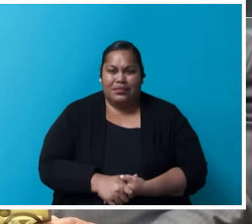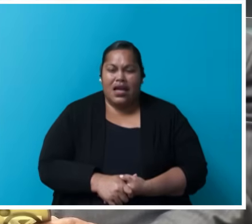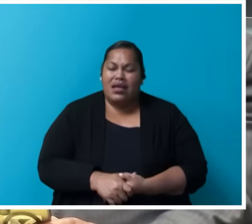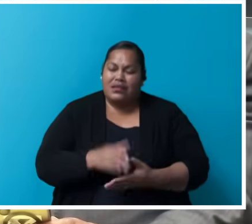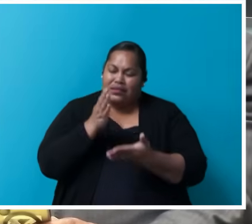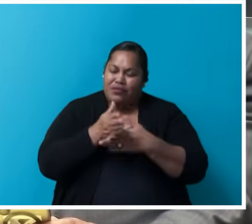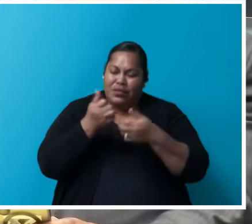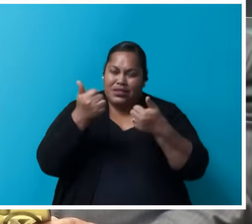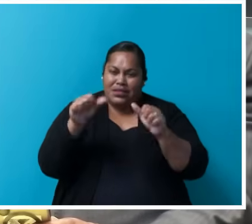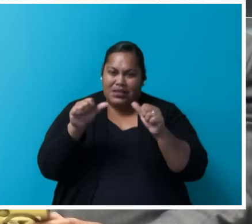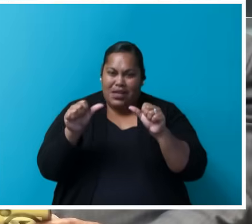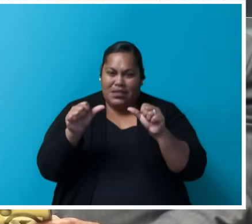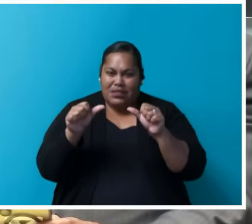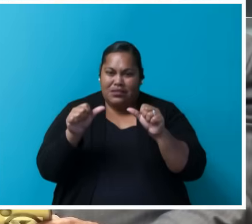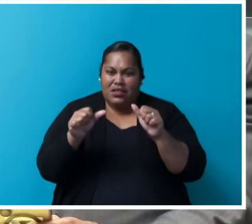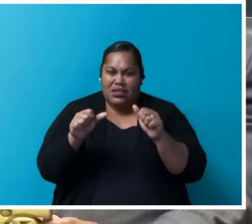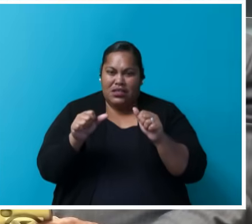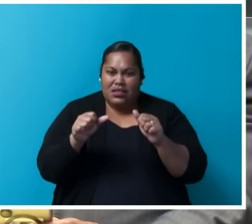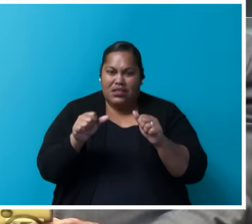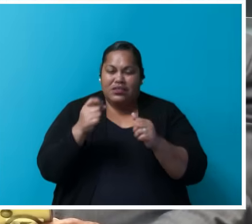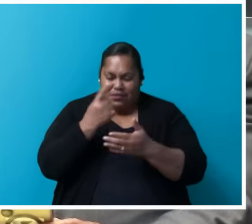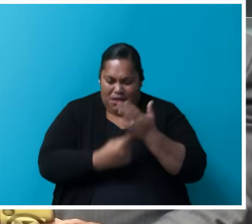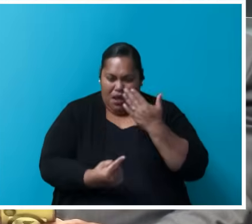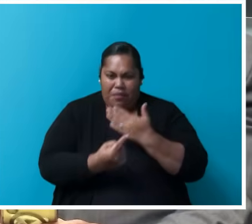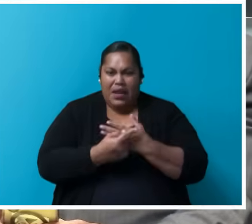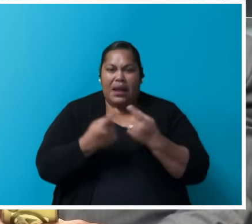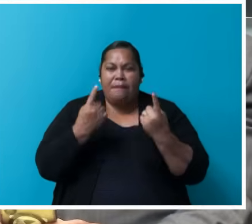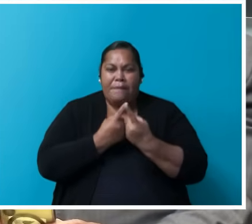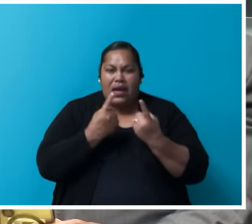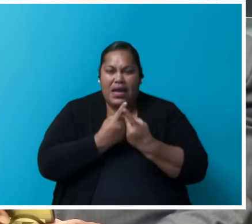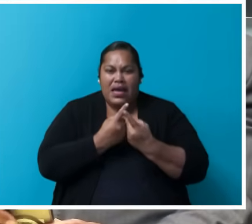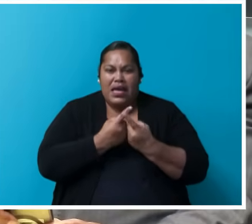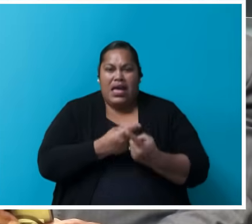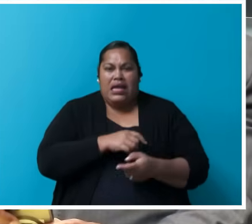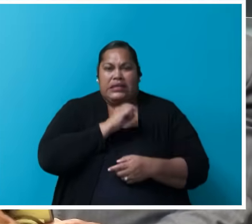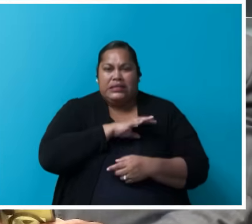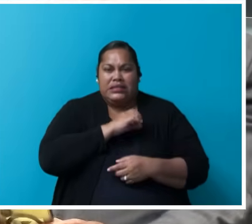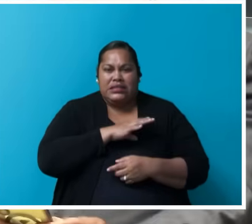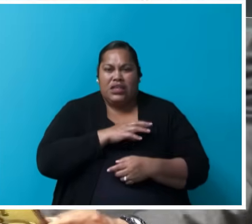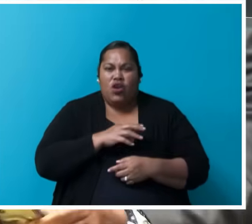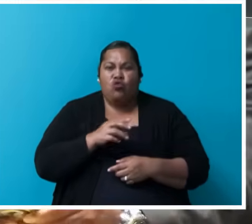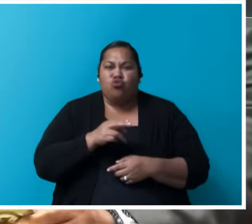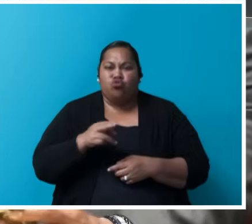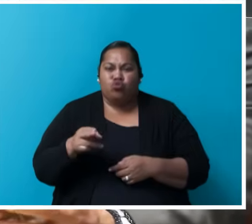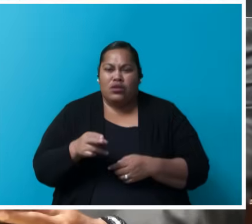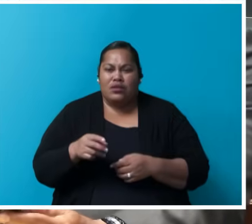success which is causing pain and panic to the remnants of the one